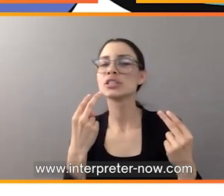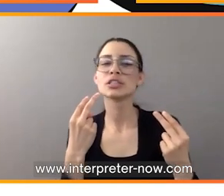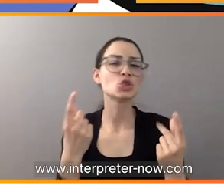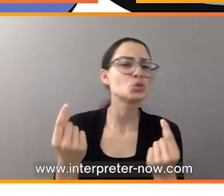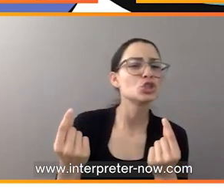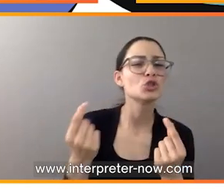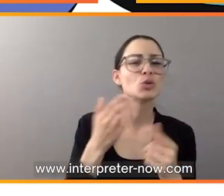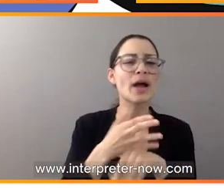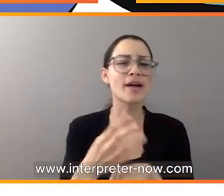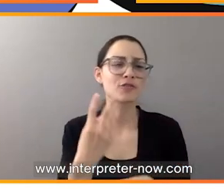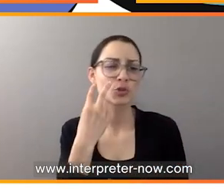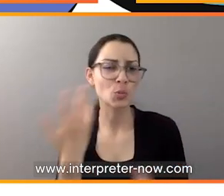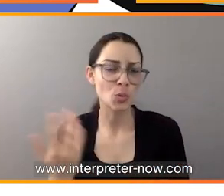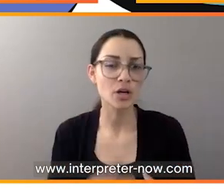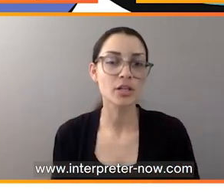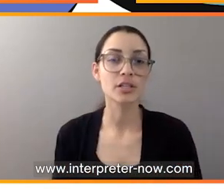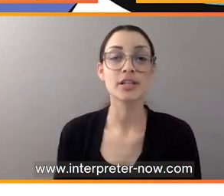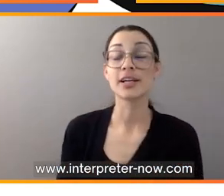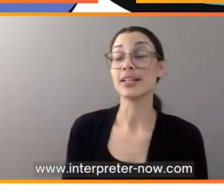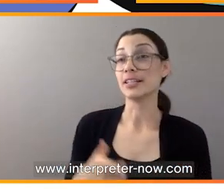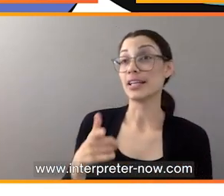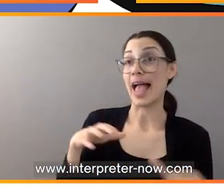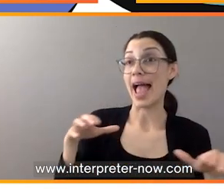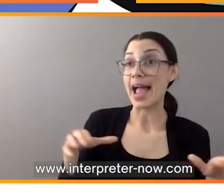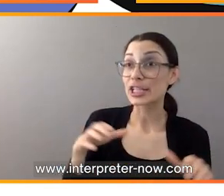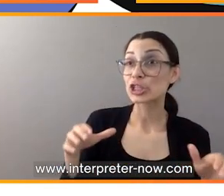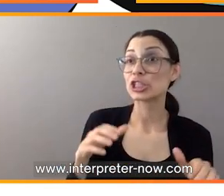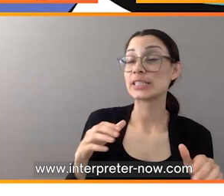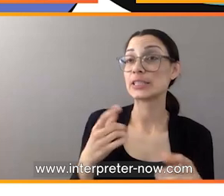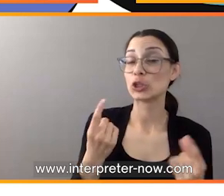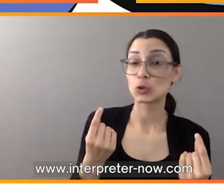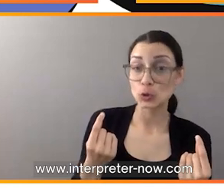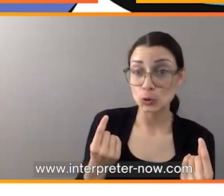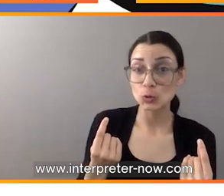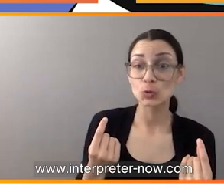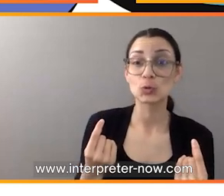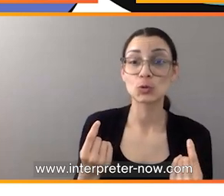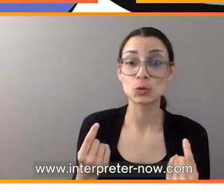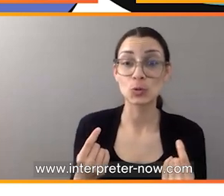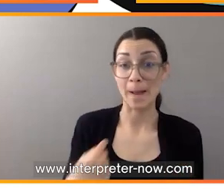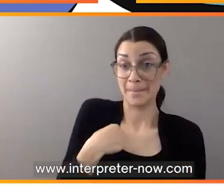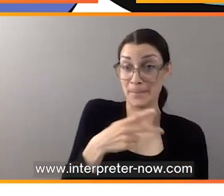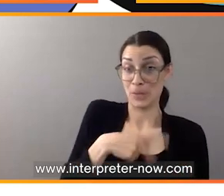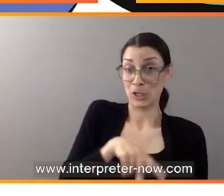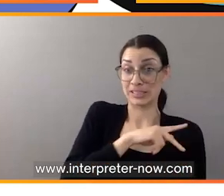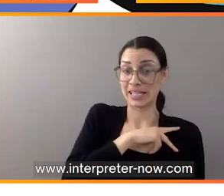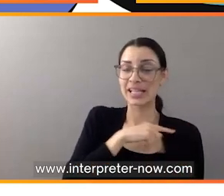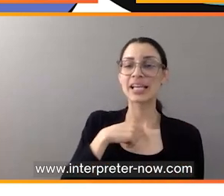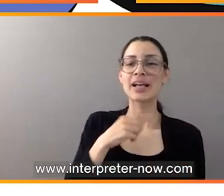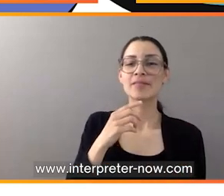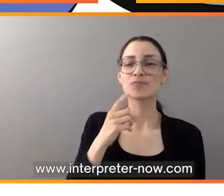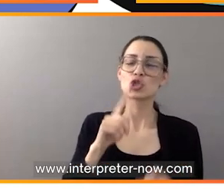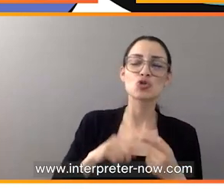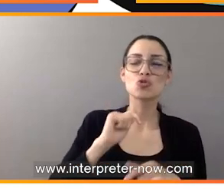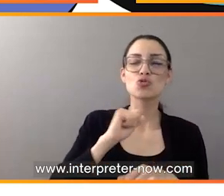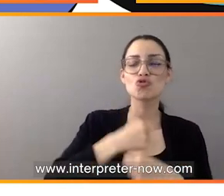that I would personally take, and in terms of you creating your own culture, is get really clear about who